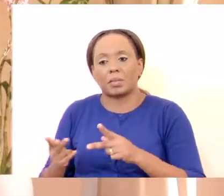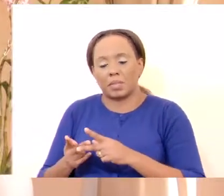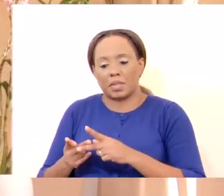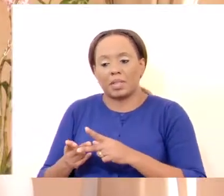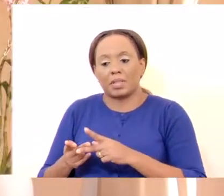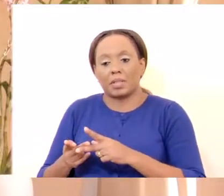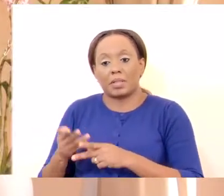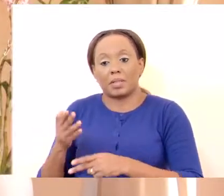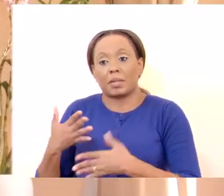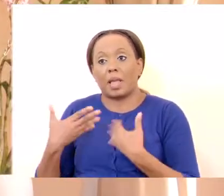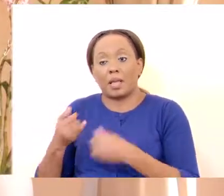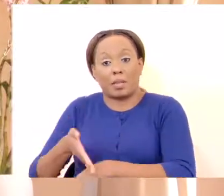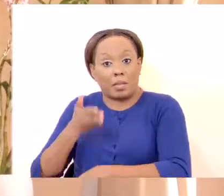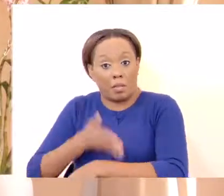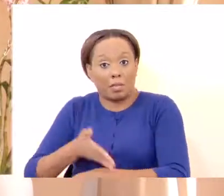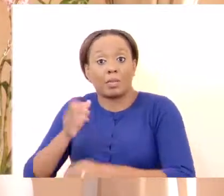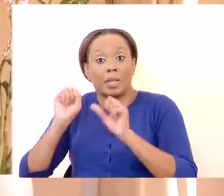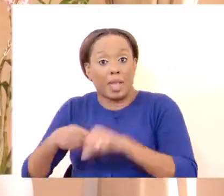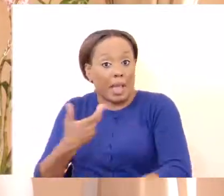yes.